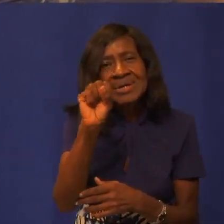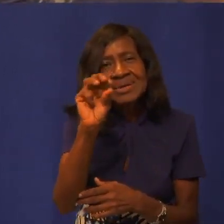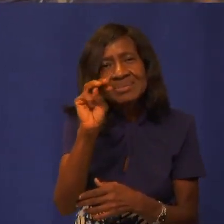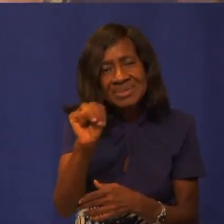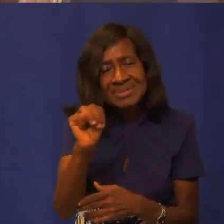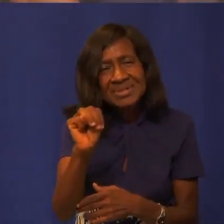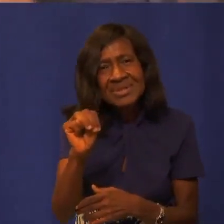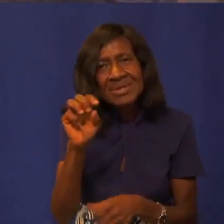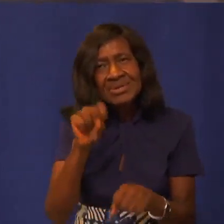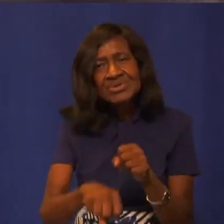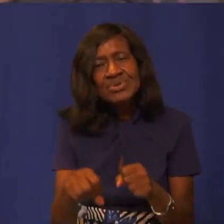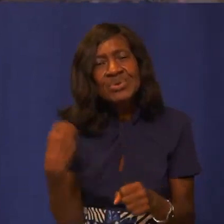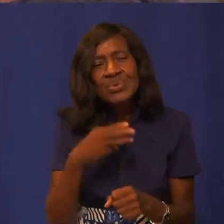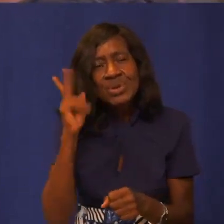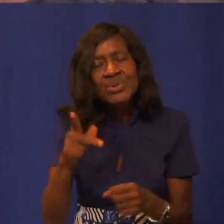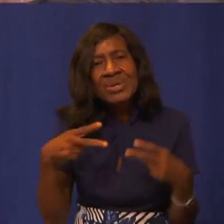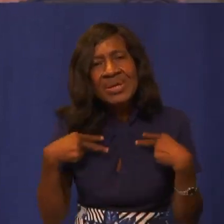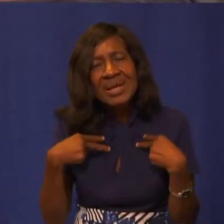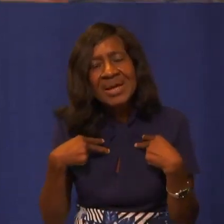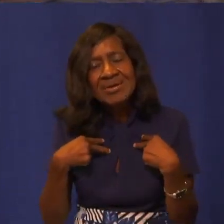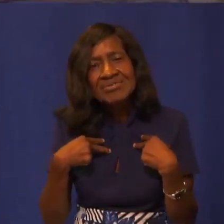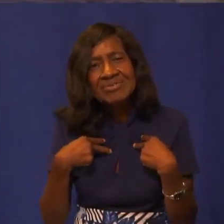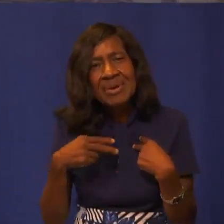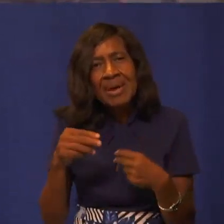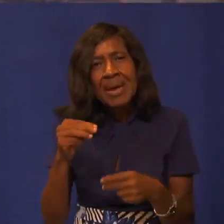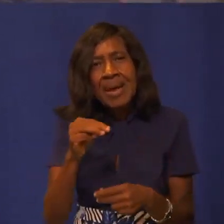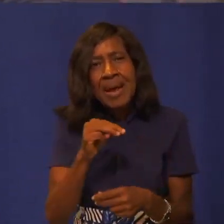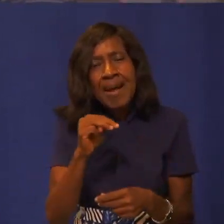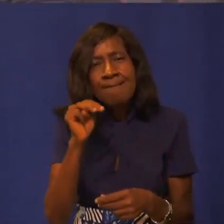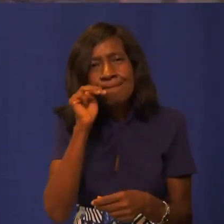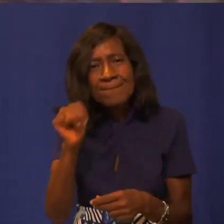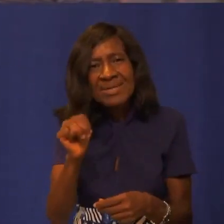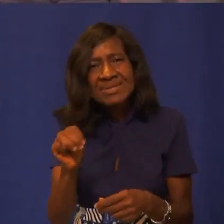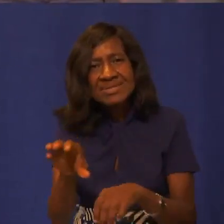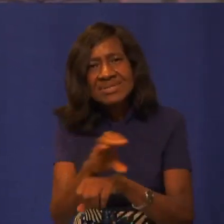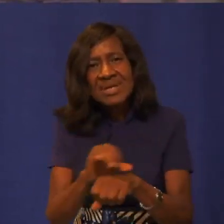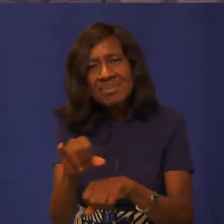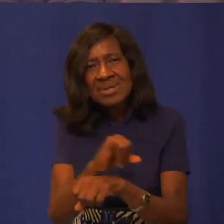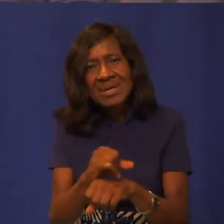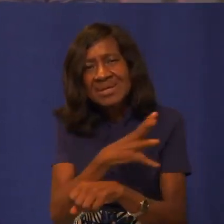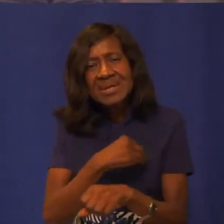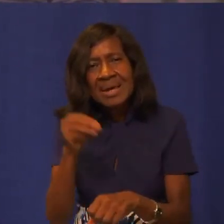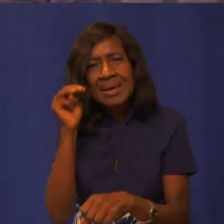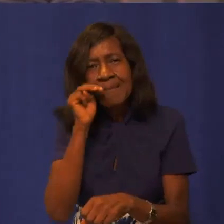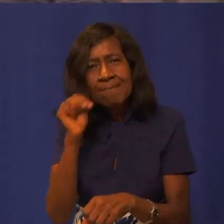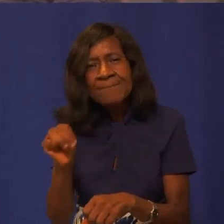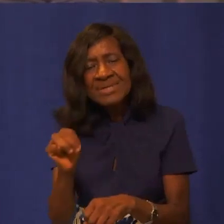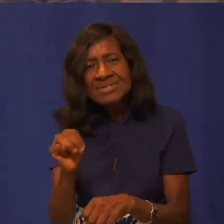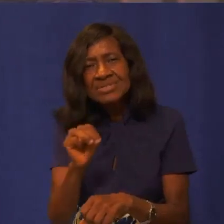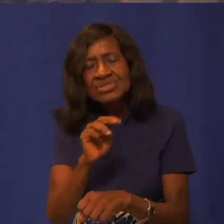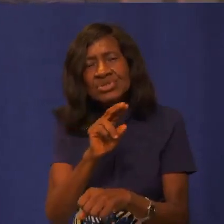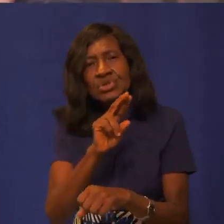Islands, Miss Universe at the event. And I see that there's been no giving away the scholarships or the car